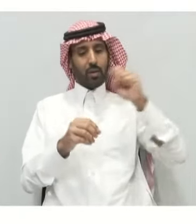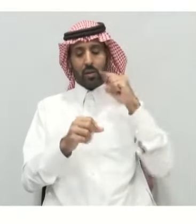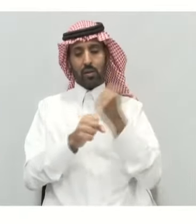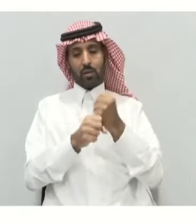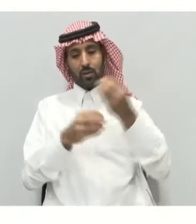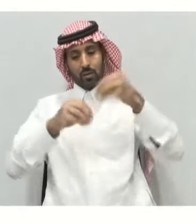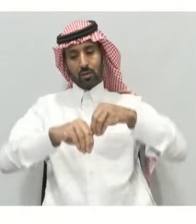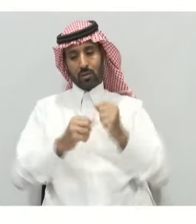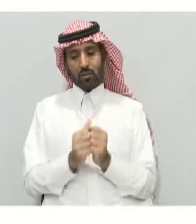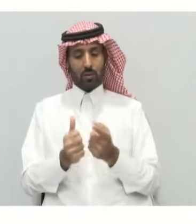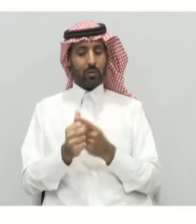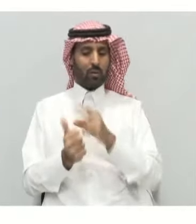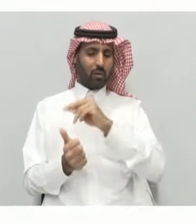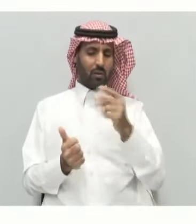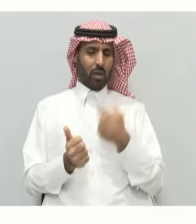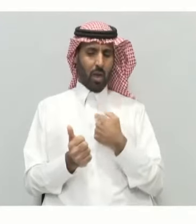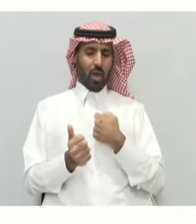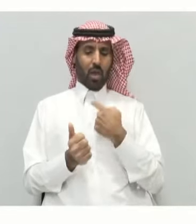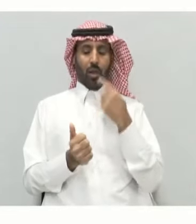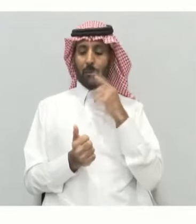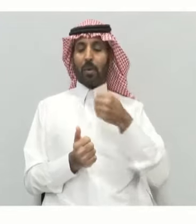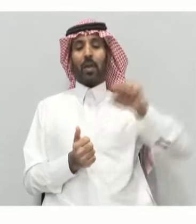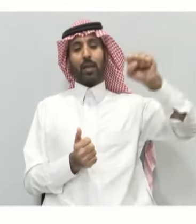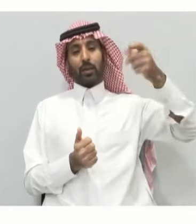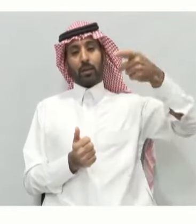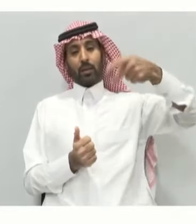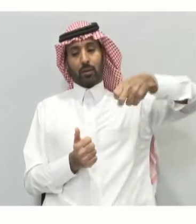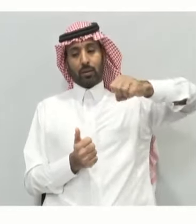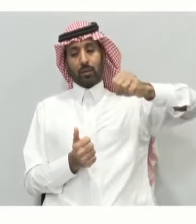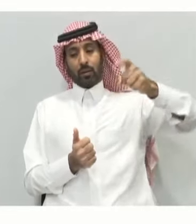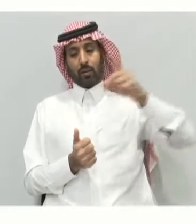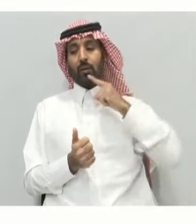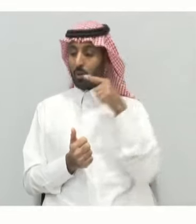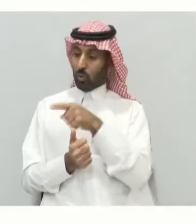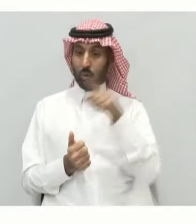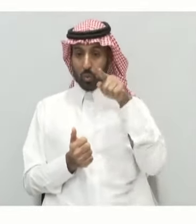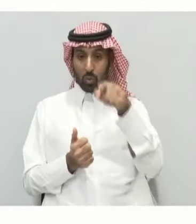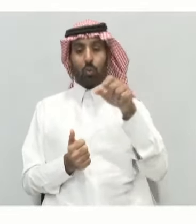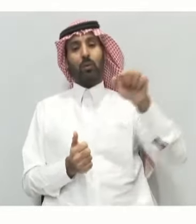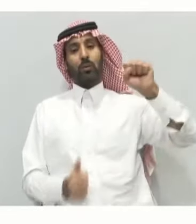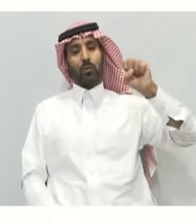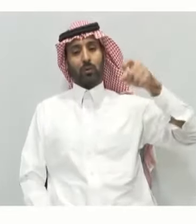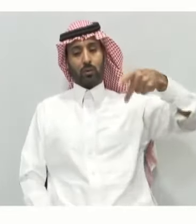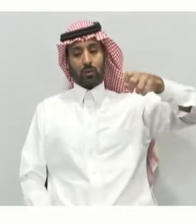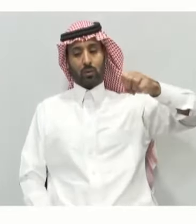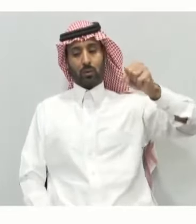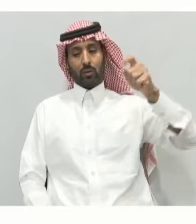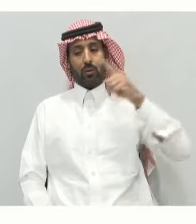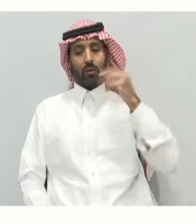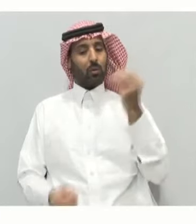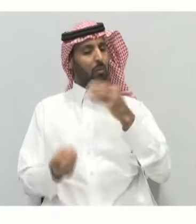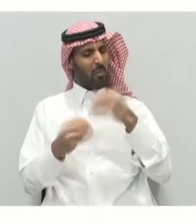verb. For example, we would say, I speak English, you speak English,